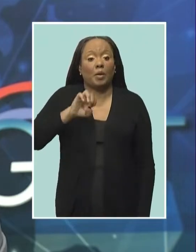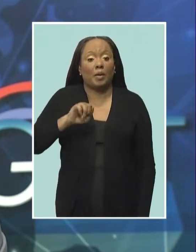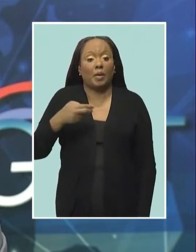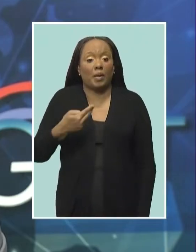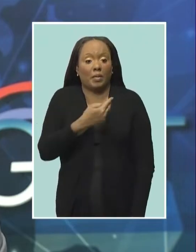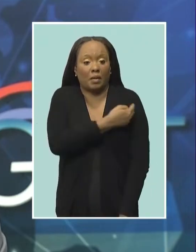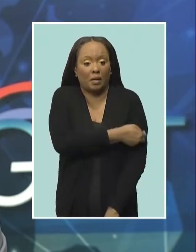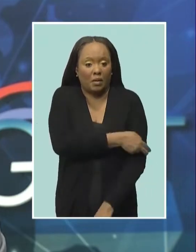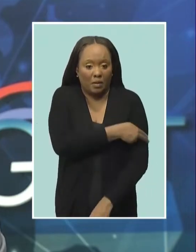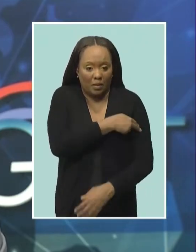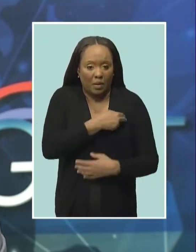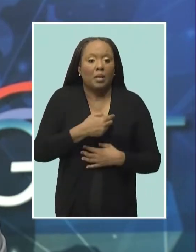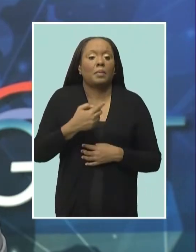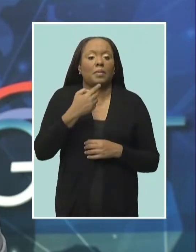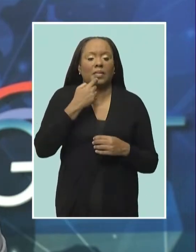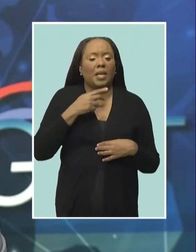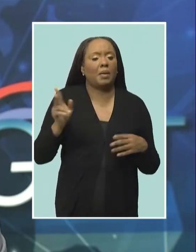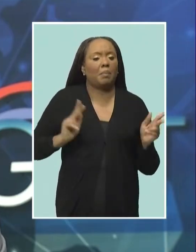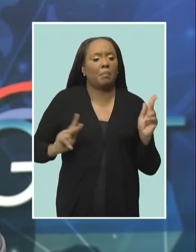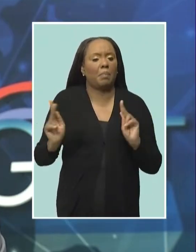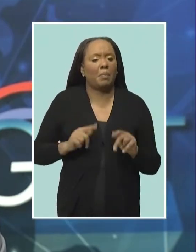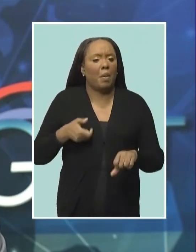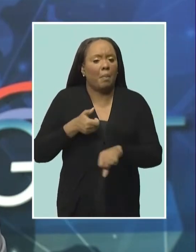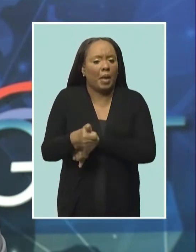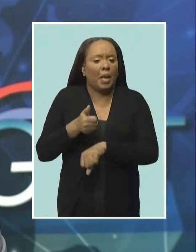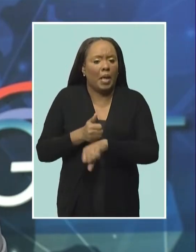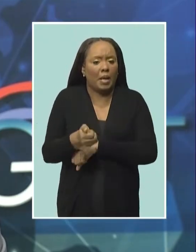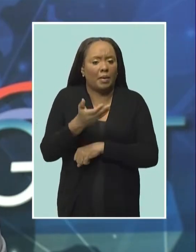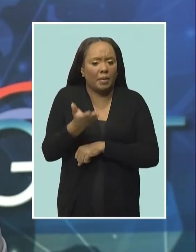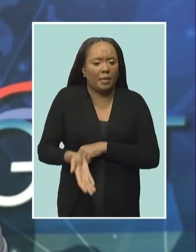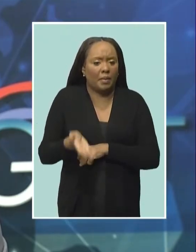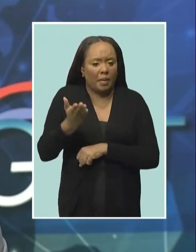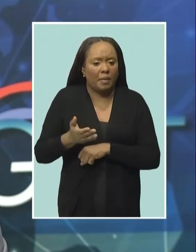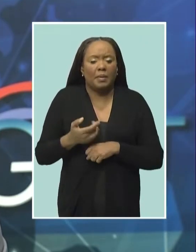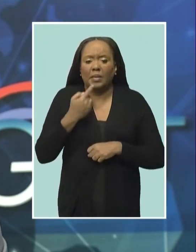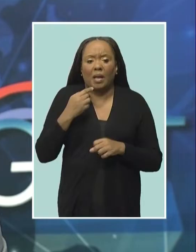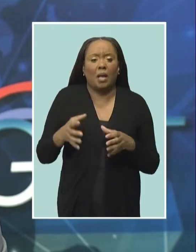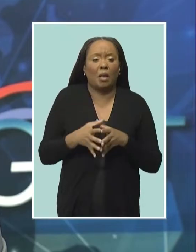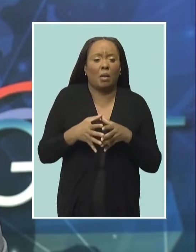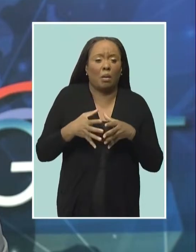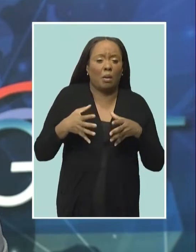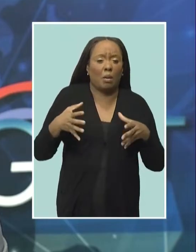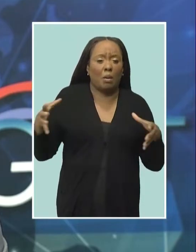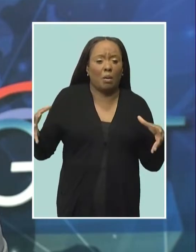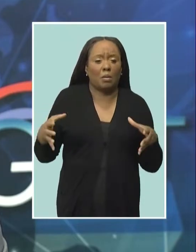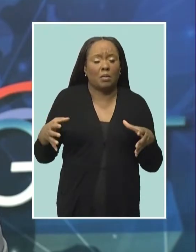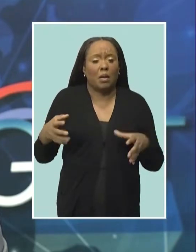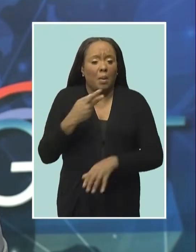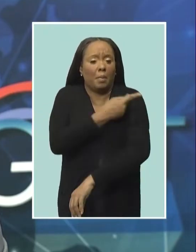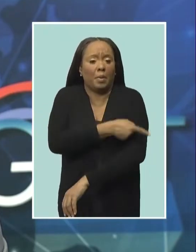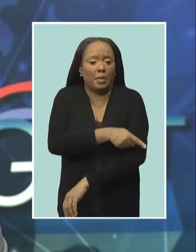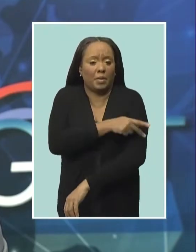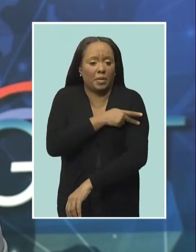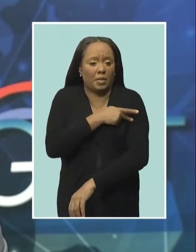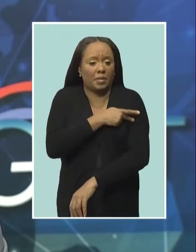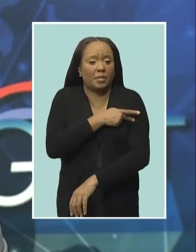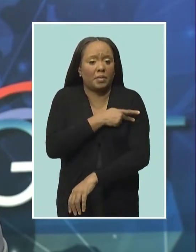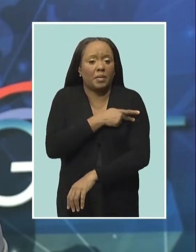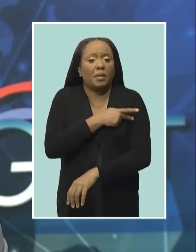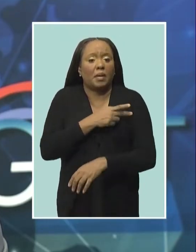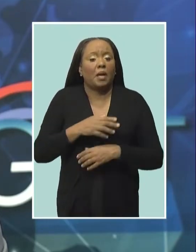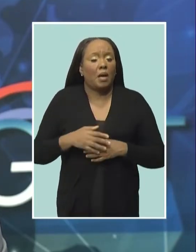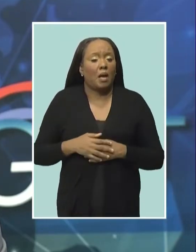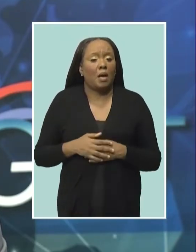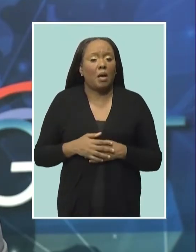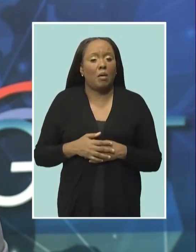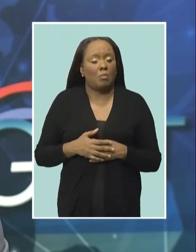is refuting what it calls baseless allegations suggesting a higher than usual number of dialysis patients have met their demise